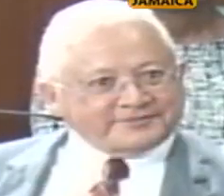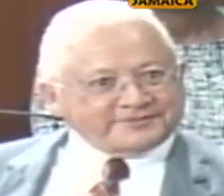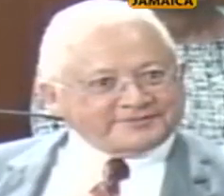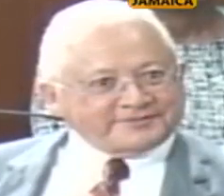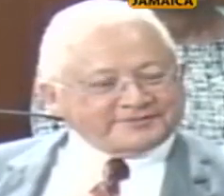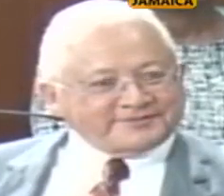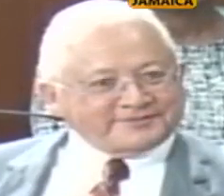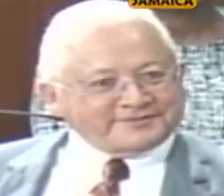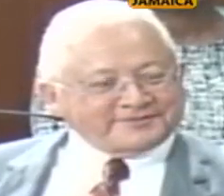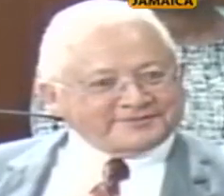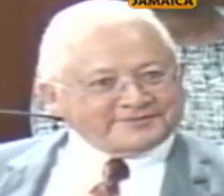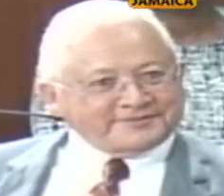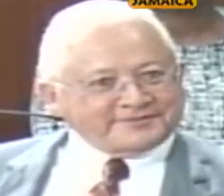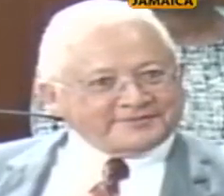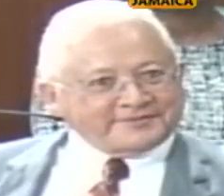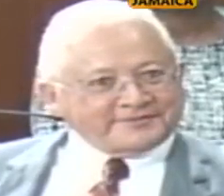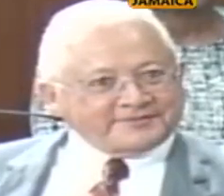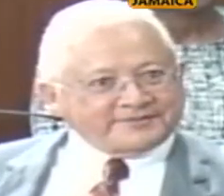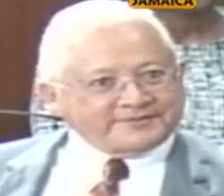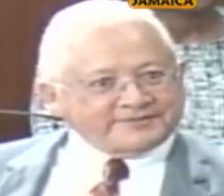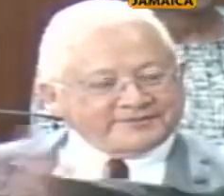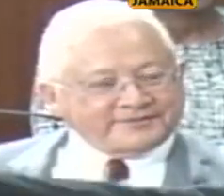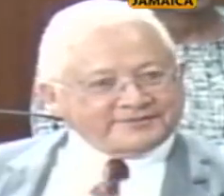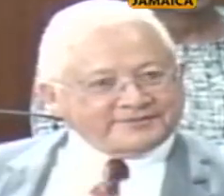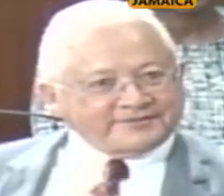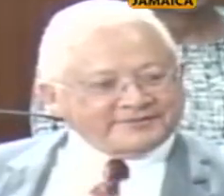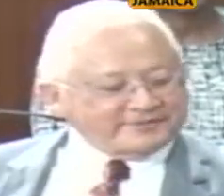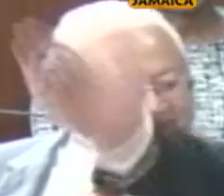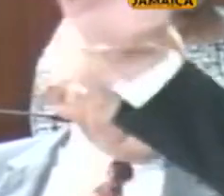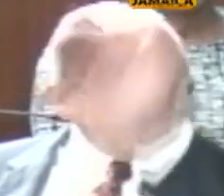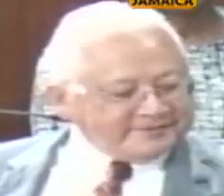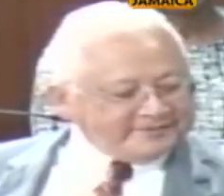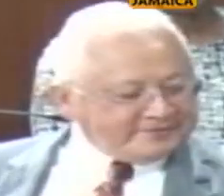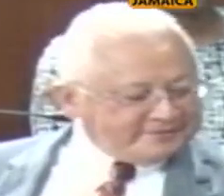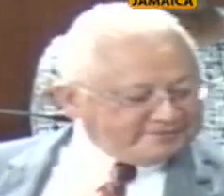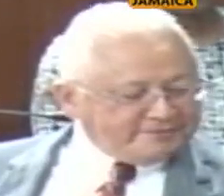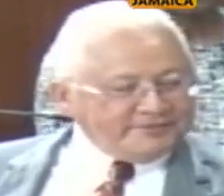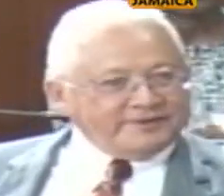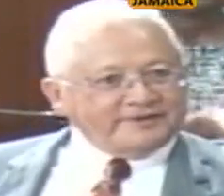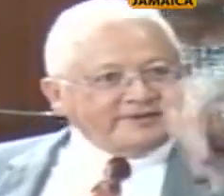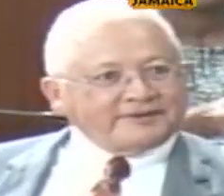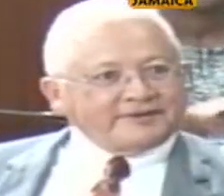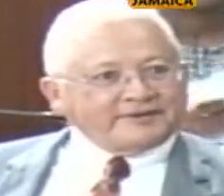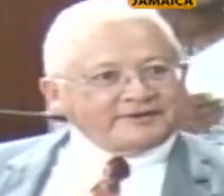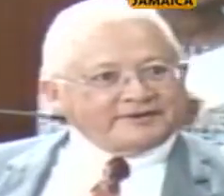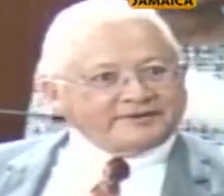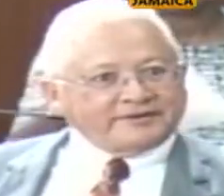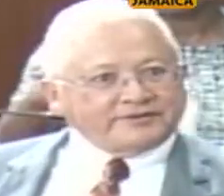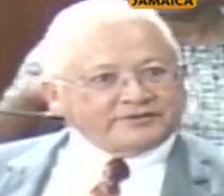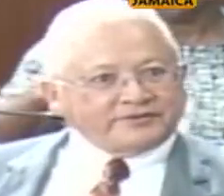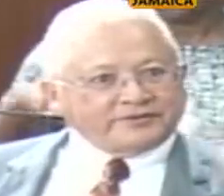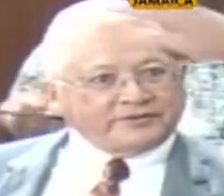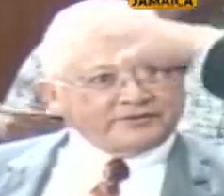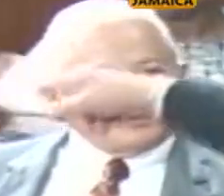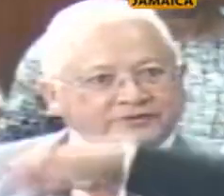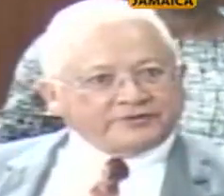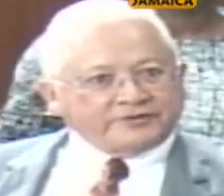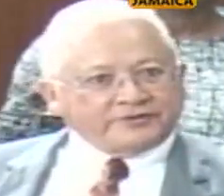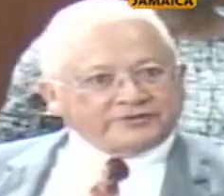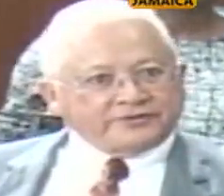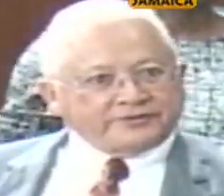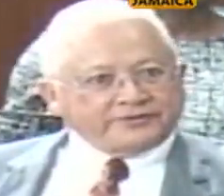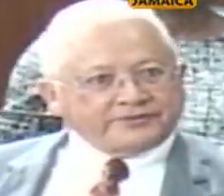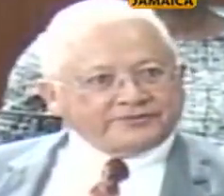opposition. When the objective of all the opposition is to undermine the government and get rid of the